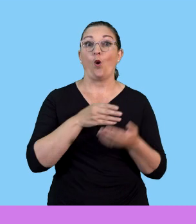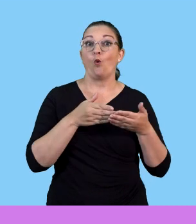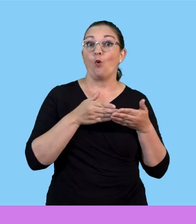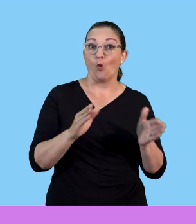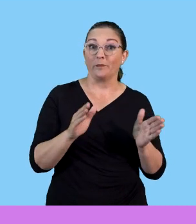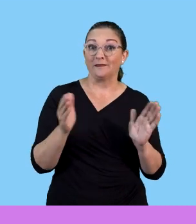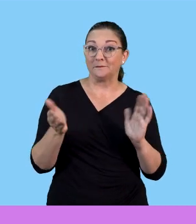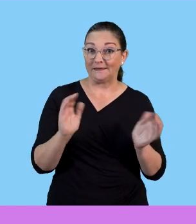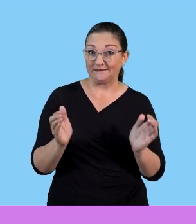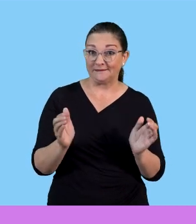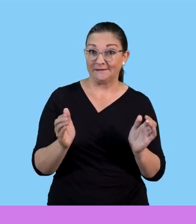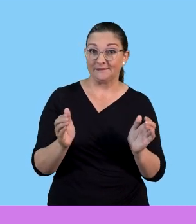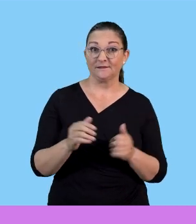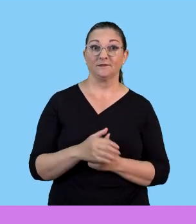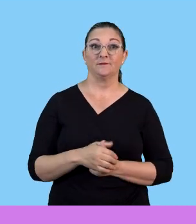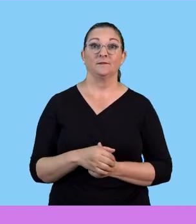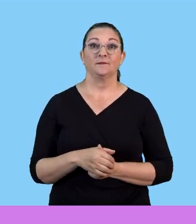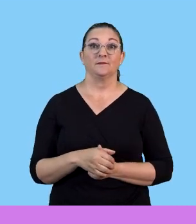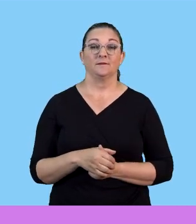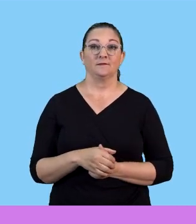There's an opening balance.